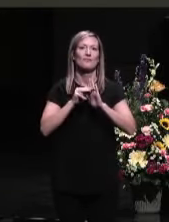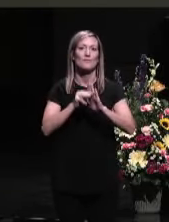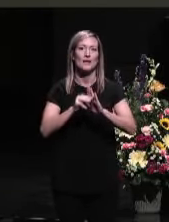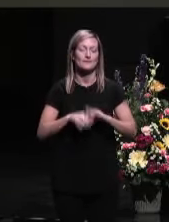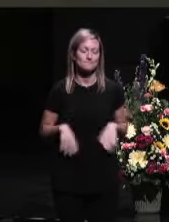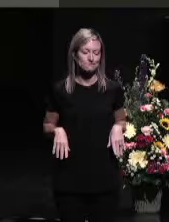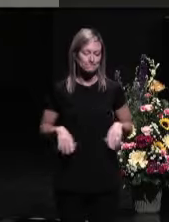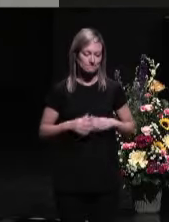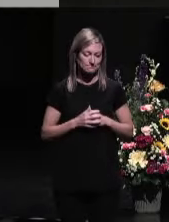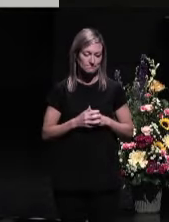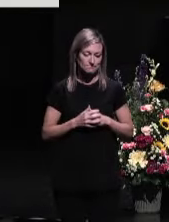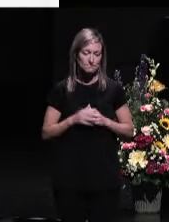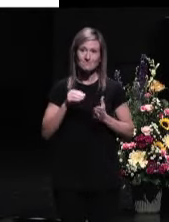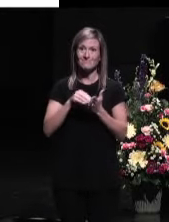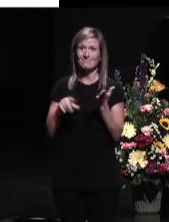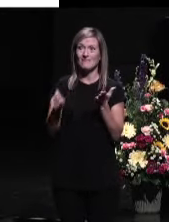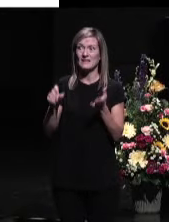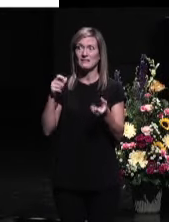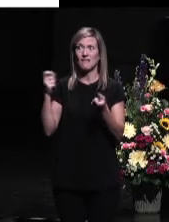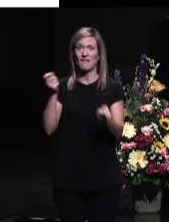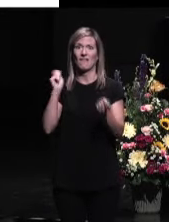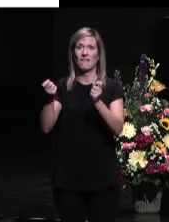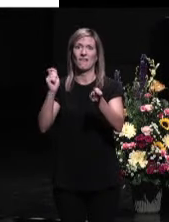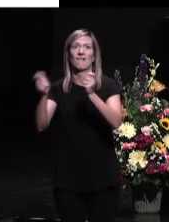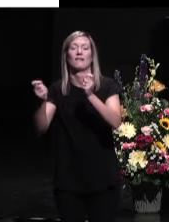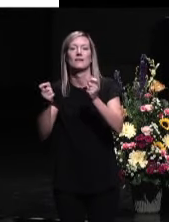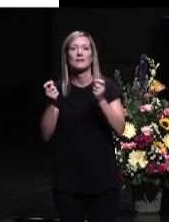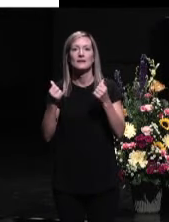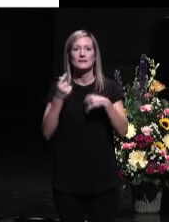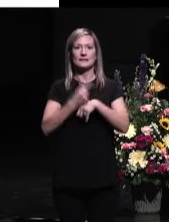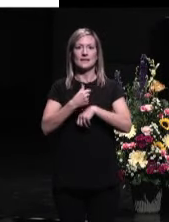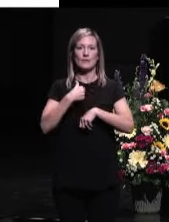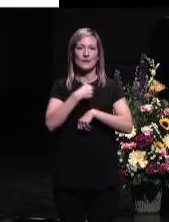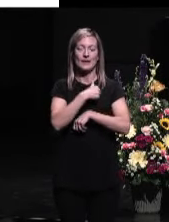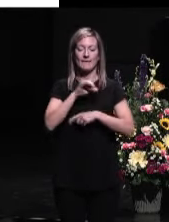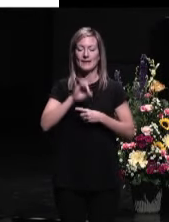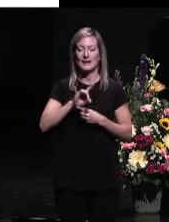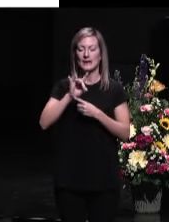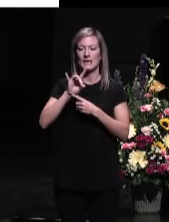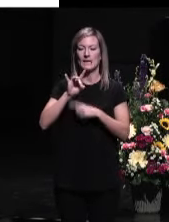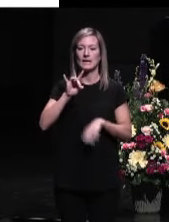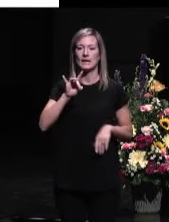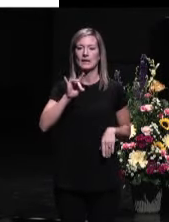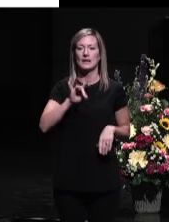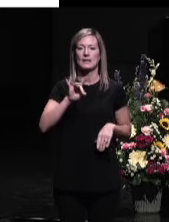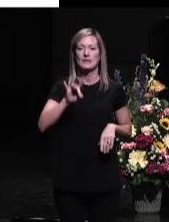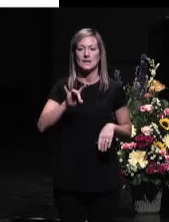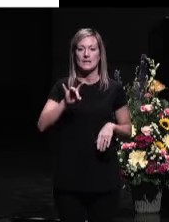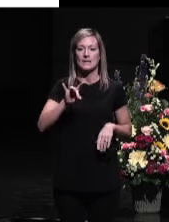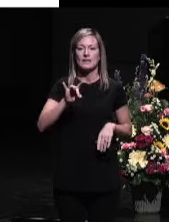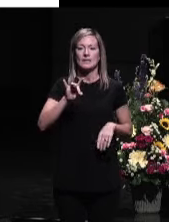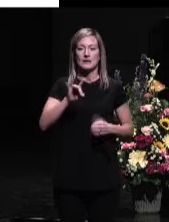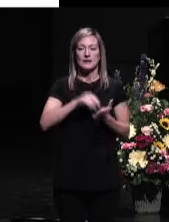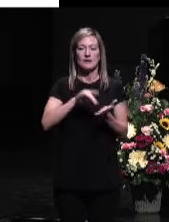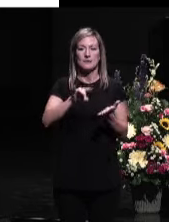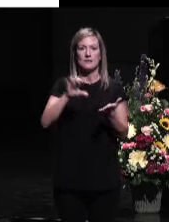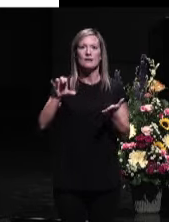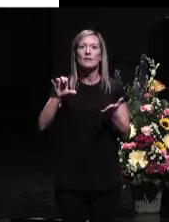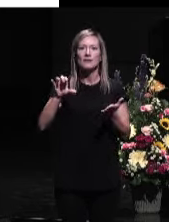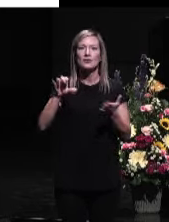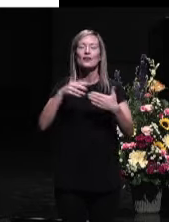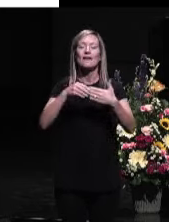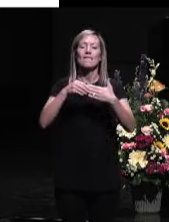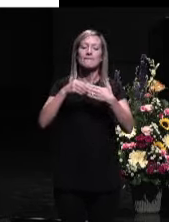needs. We have today 880 students in flex degree programs. We've graduated almost 300. As the name implies, there's a lot